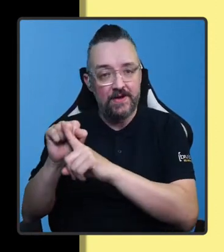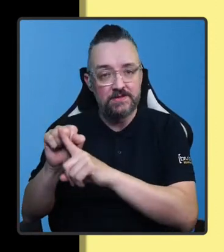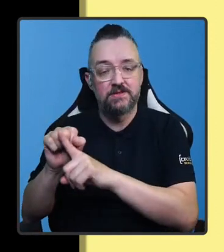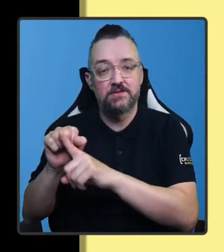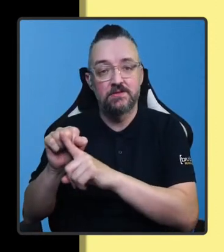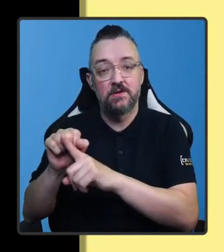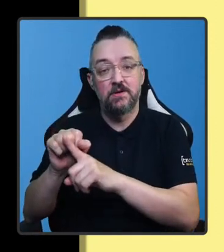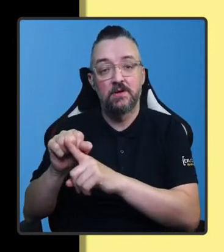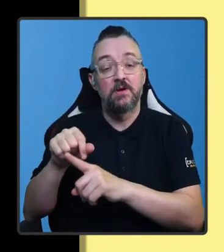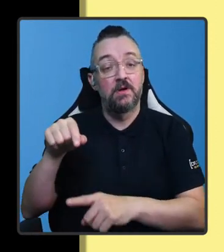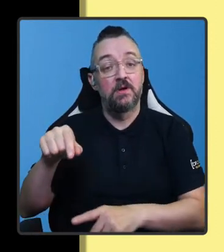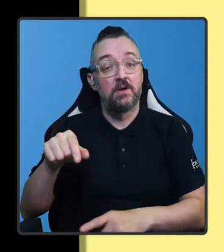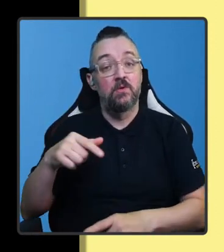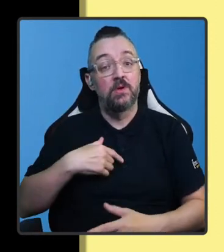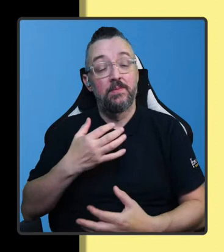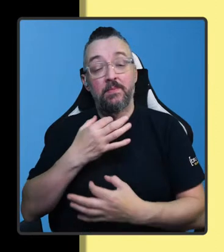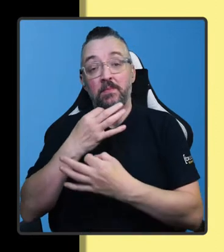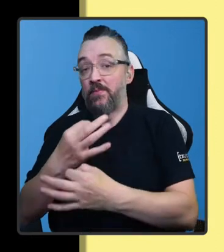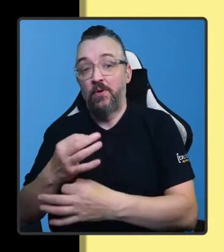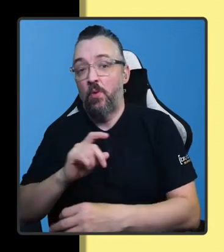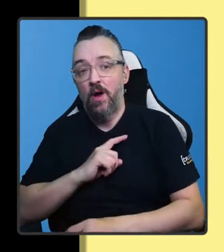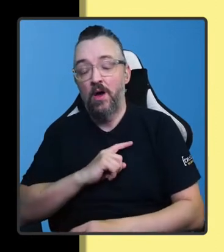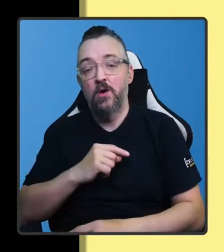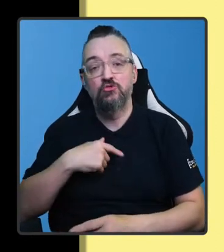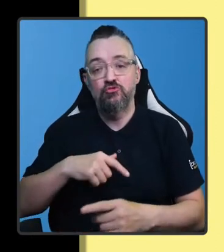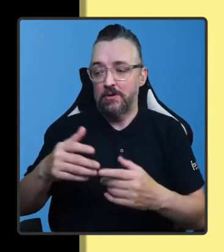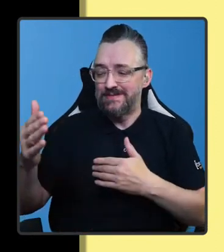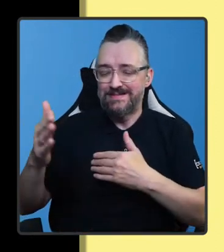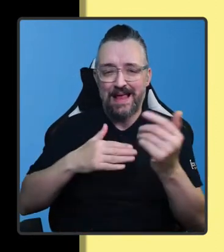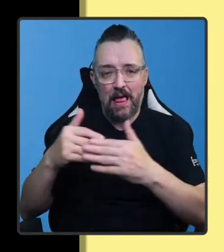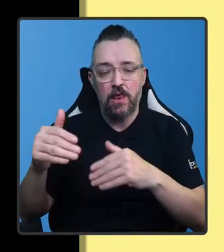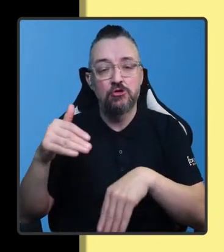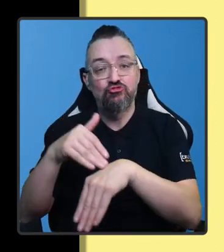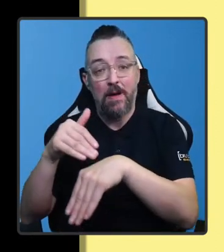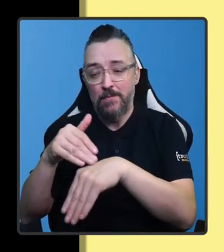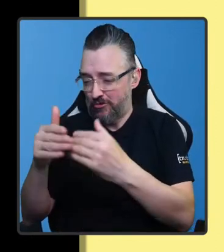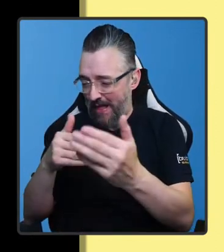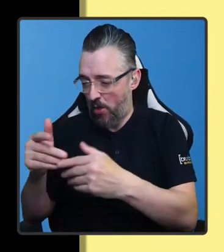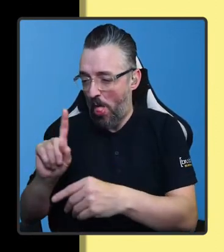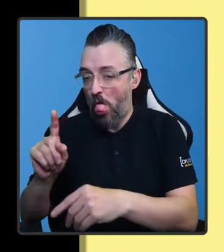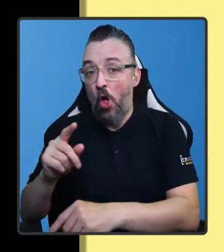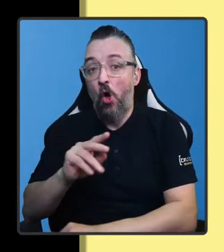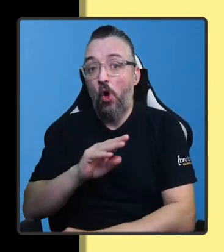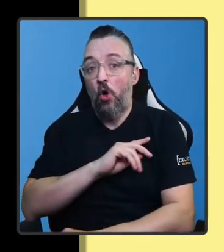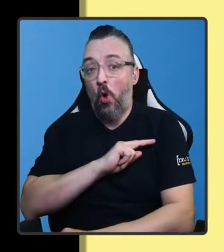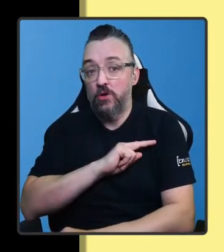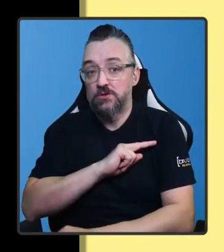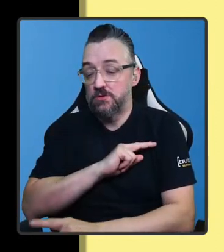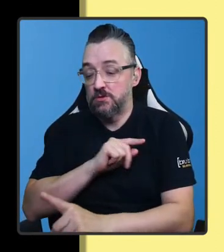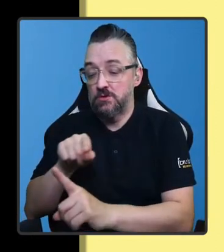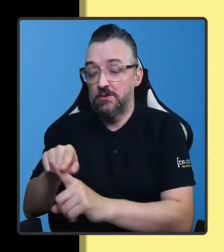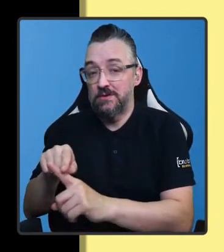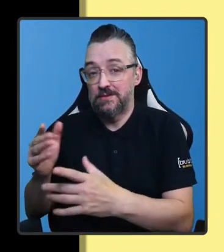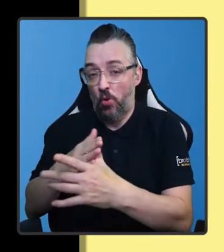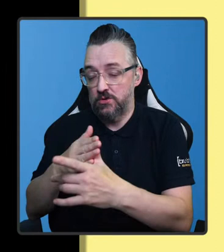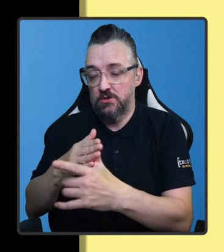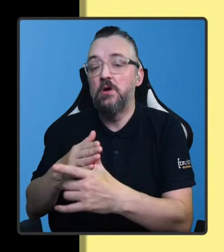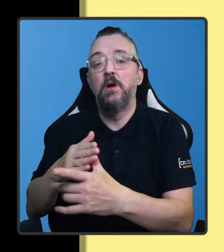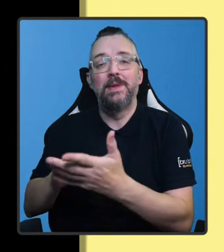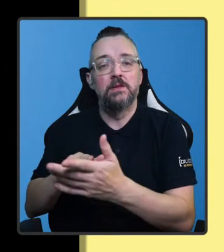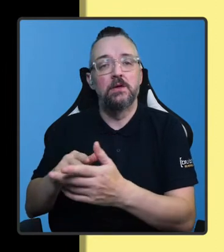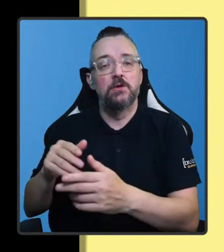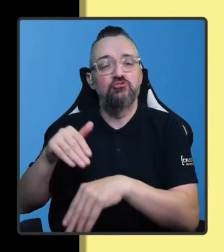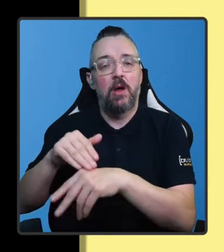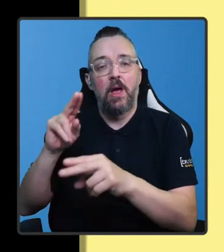all of our interests, as by tackling the cause of crime, we reduce crime. We've also seen the Scottish Government introduce a range